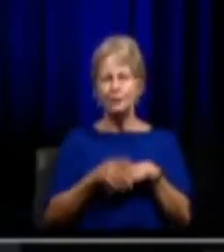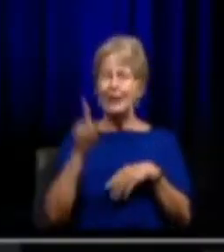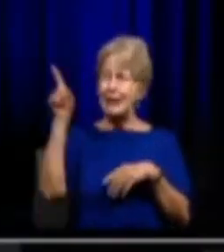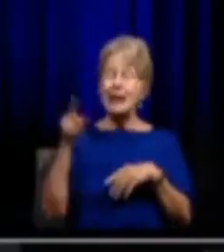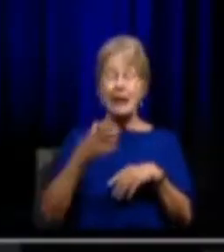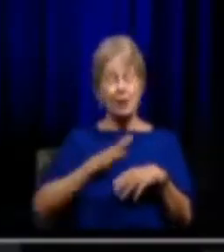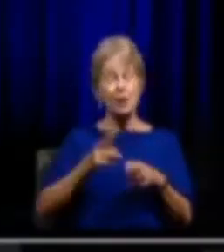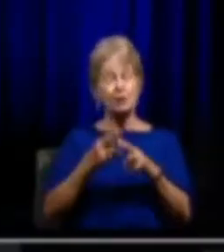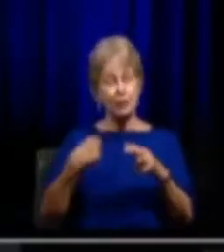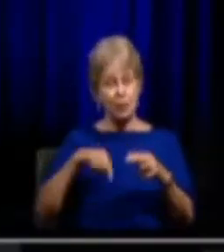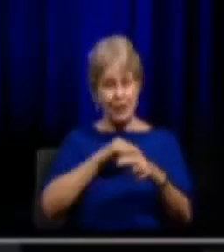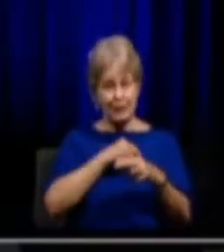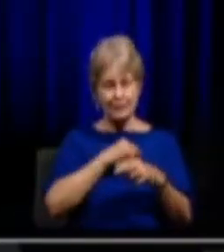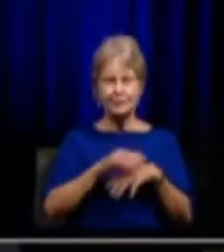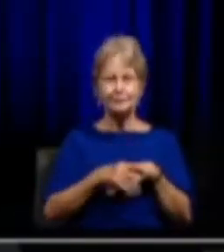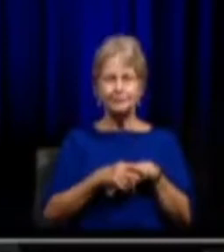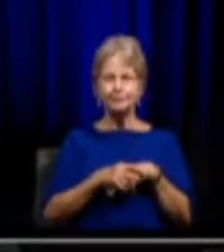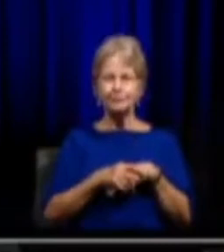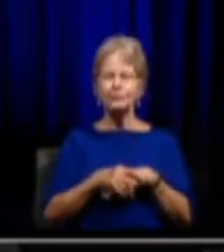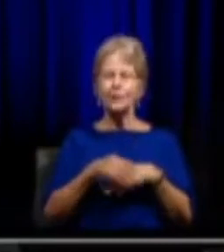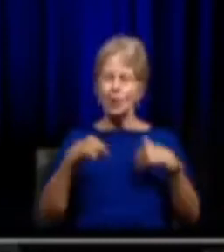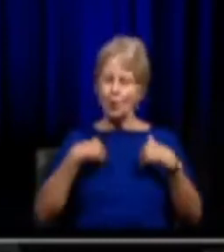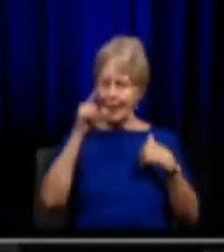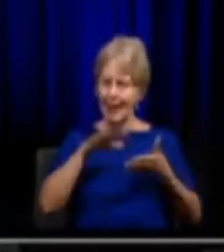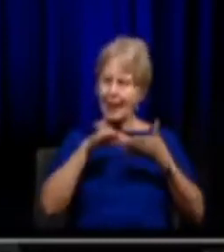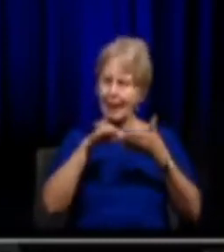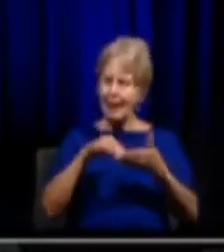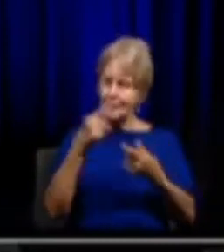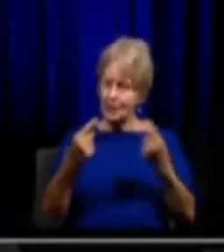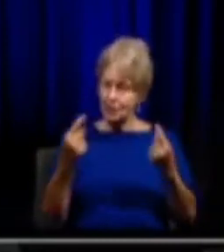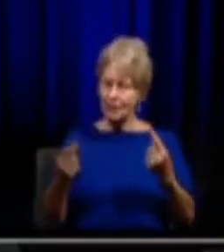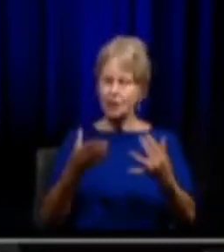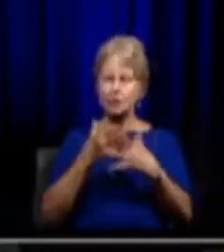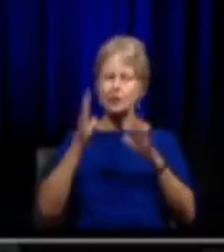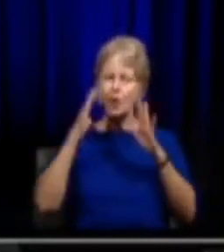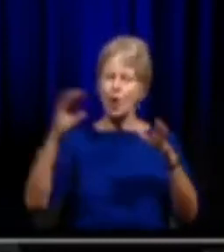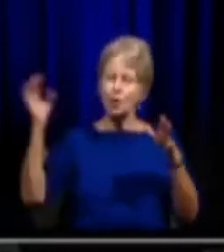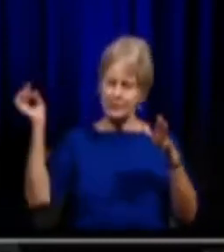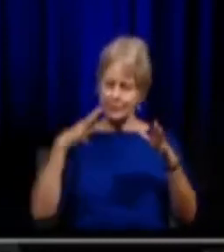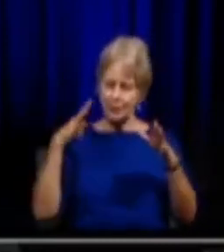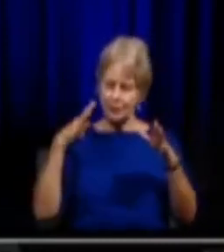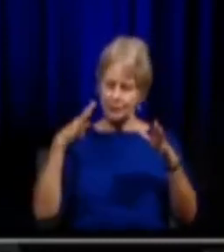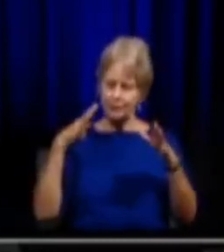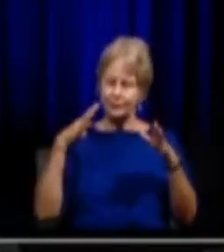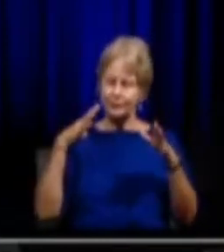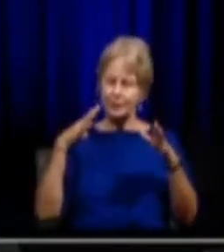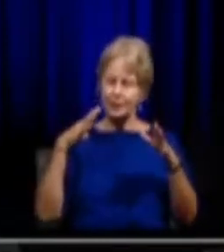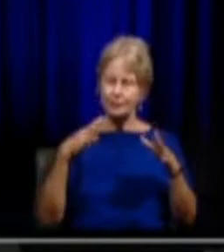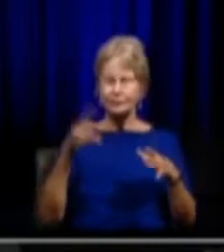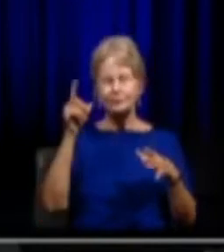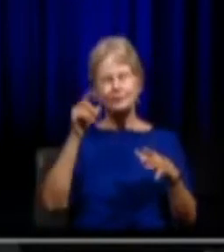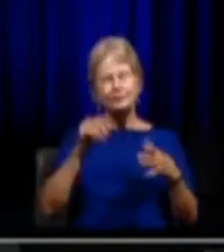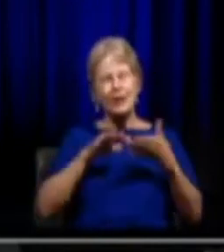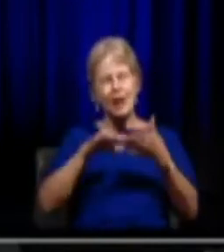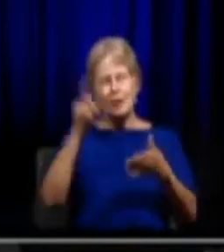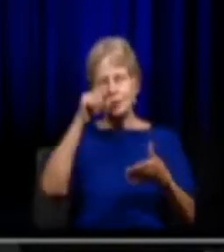do through his Spirit for one another. We can draw people closer to him so that all people can really